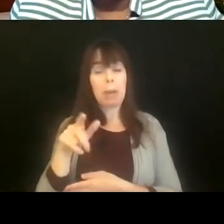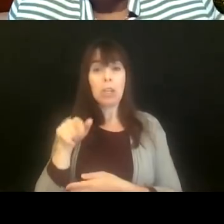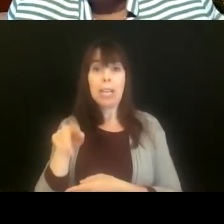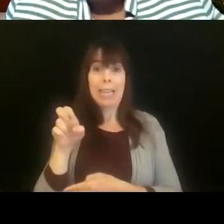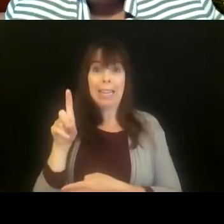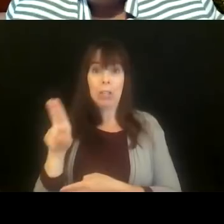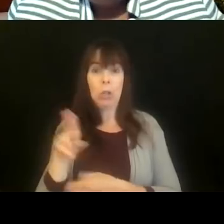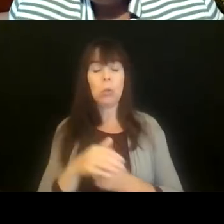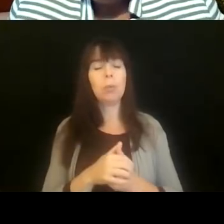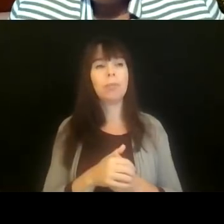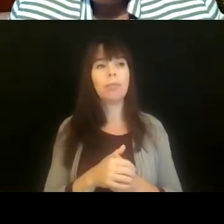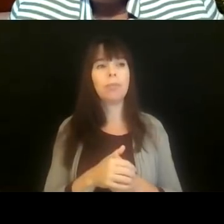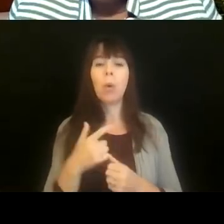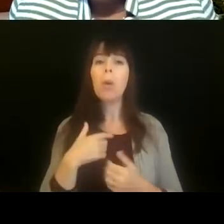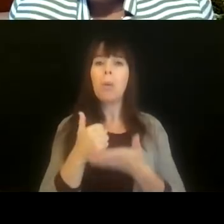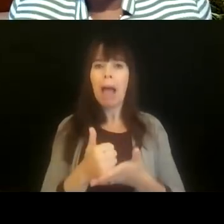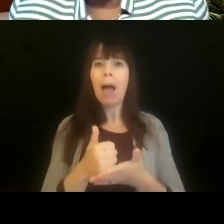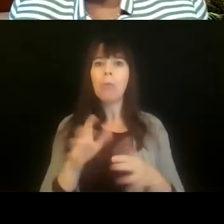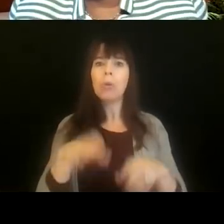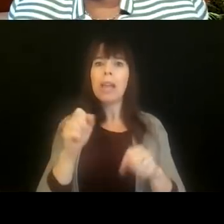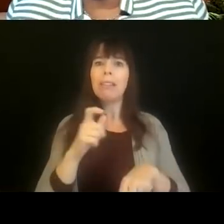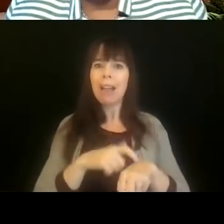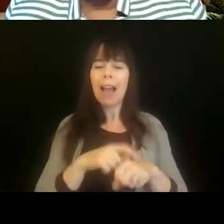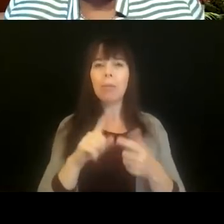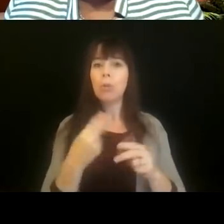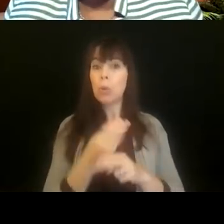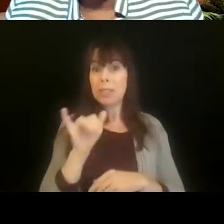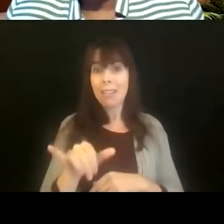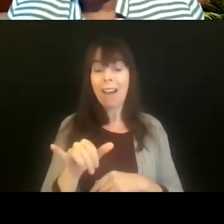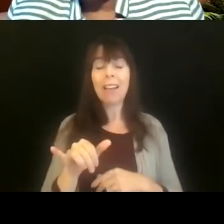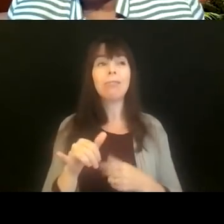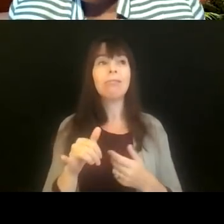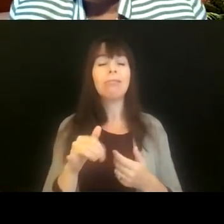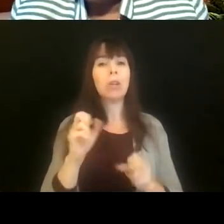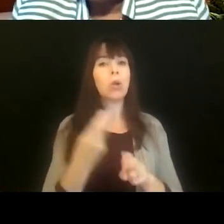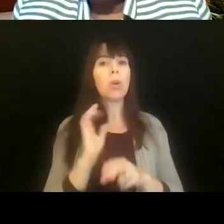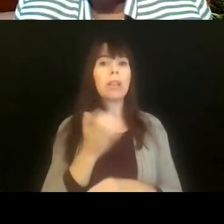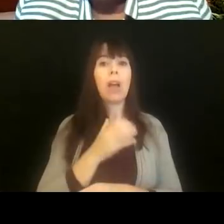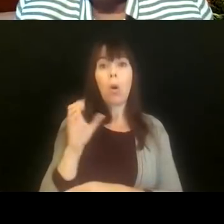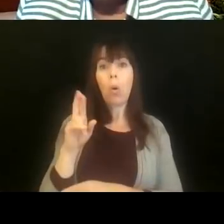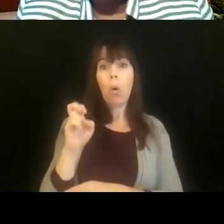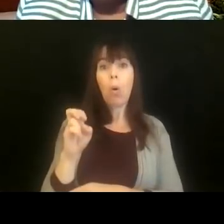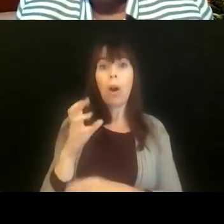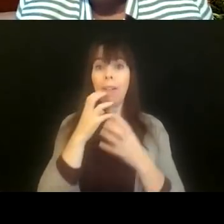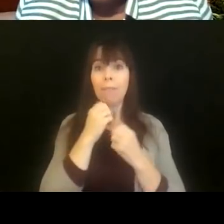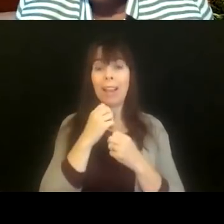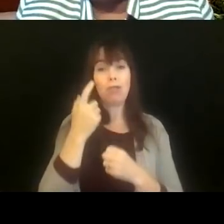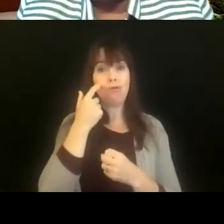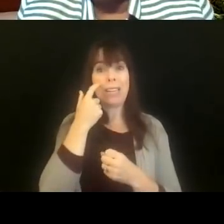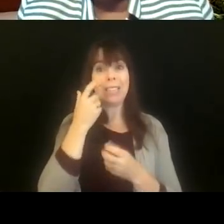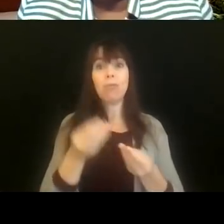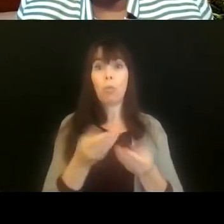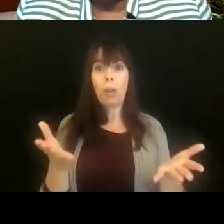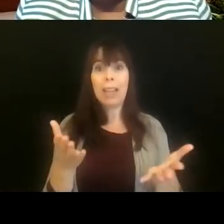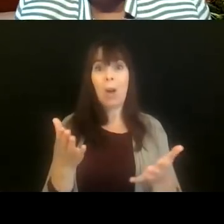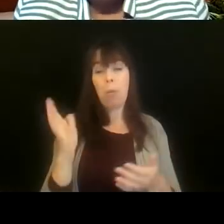recognition.med.umich.edu. We hope you take that opportunity to use this. You can use our core values that's just been recently rolled out